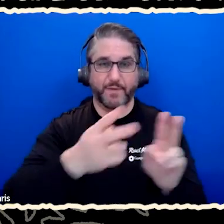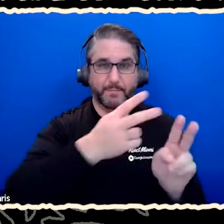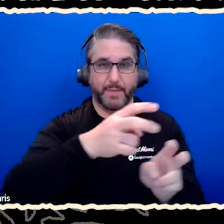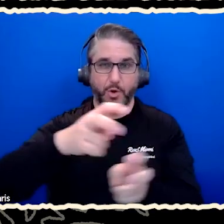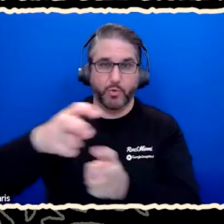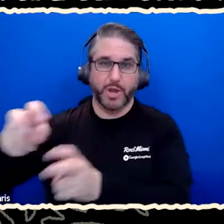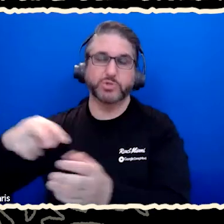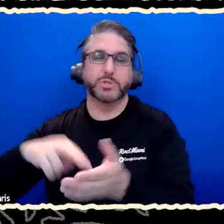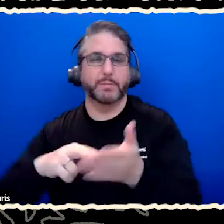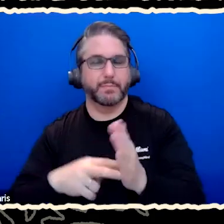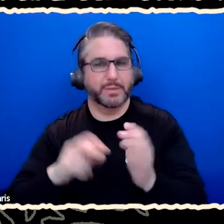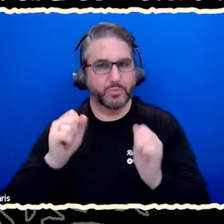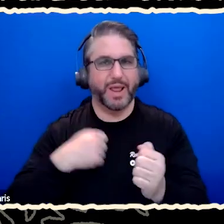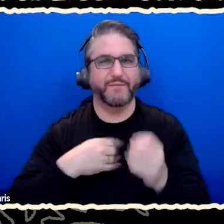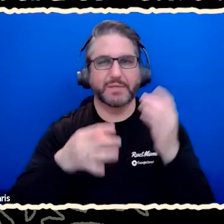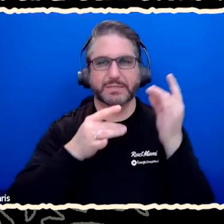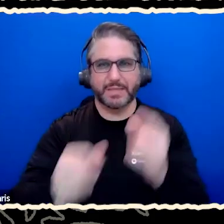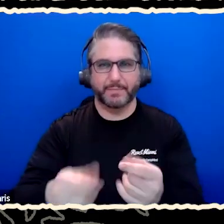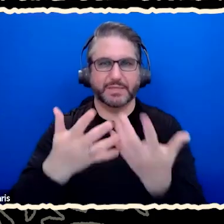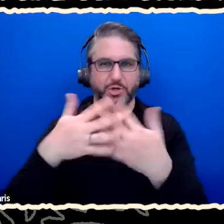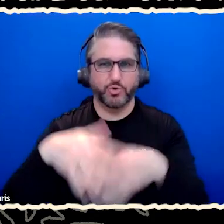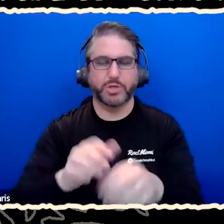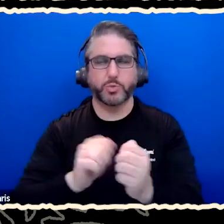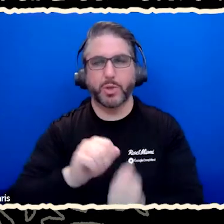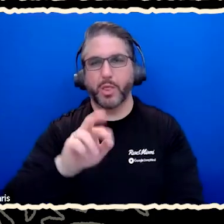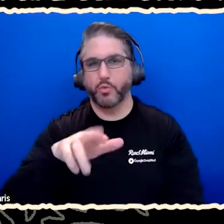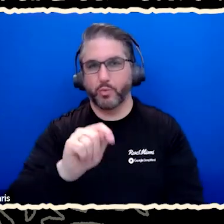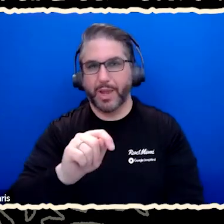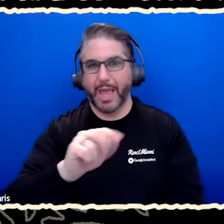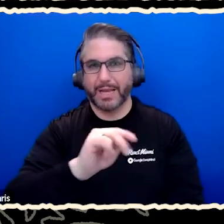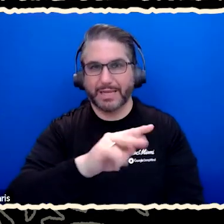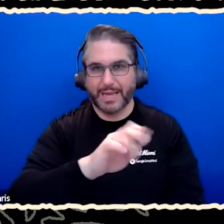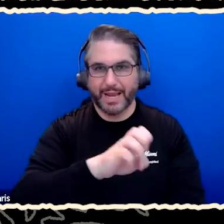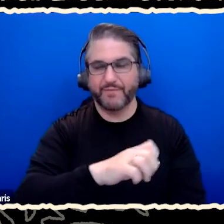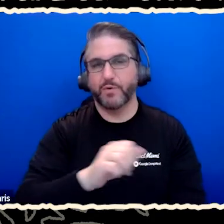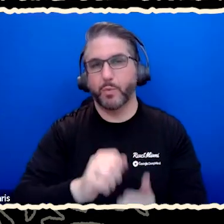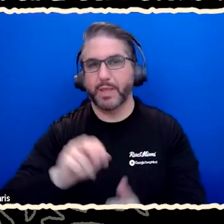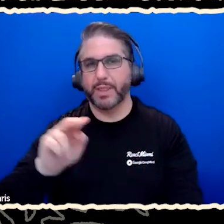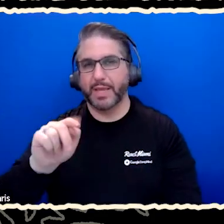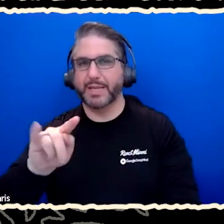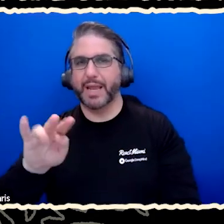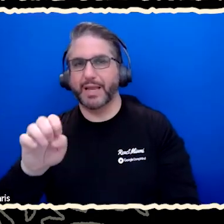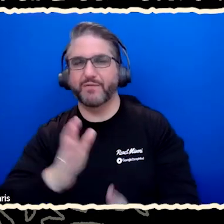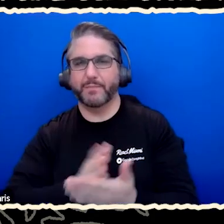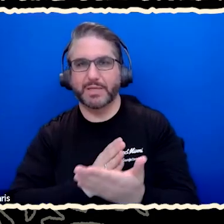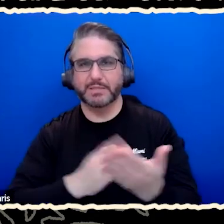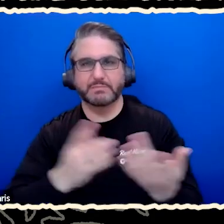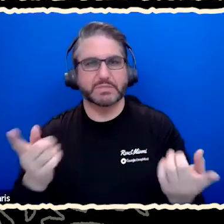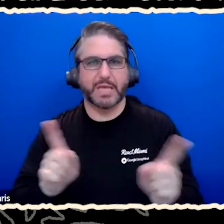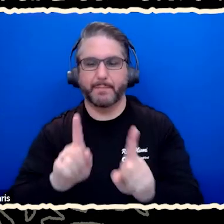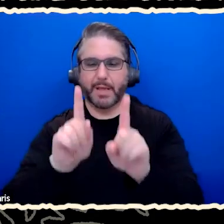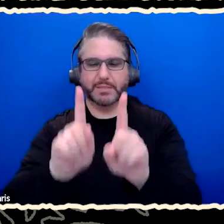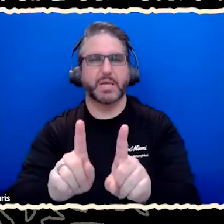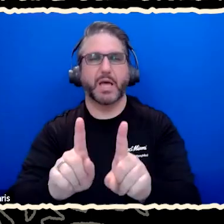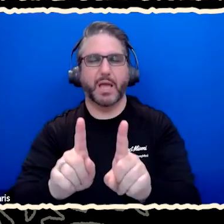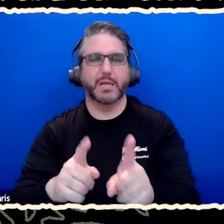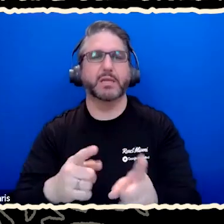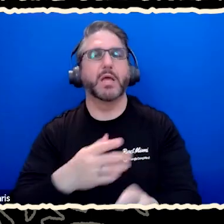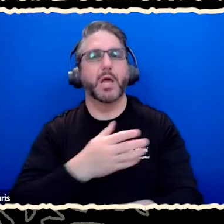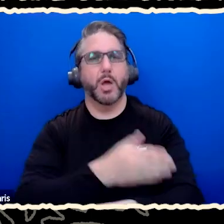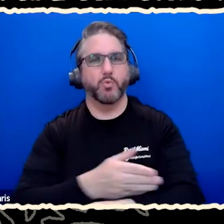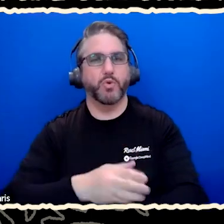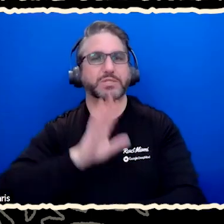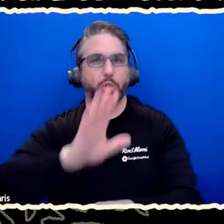do a seamless integration of the React Native and native pieces side by side, progressively at your